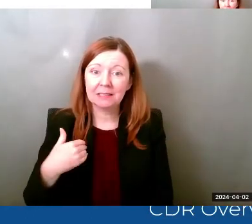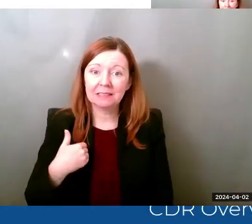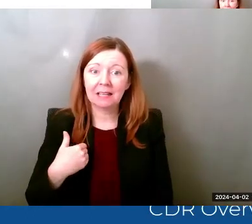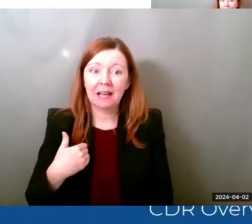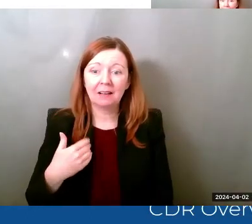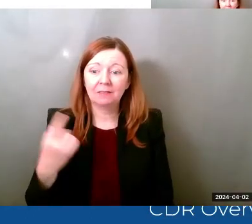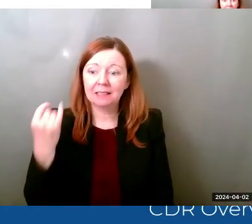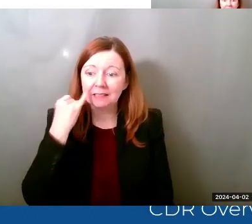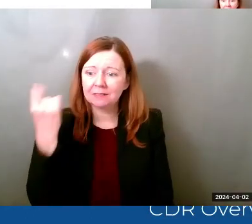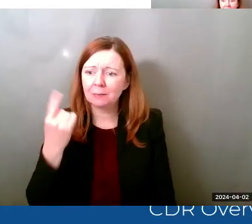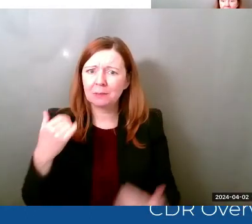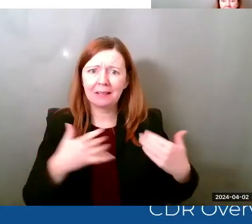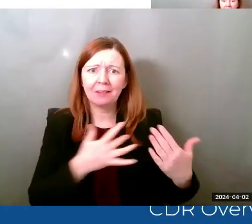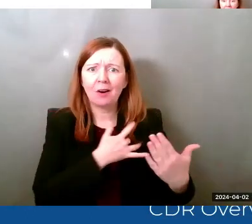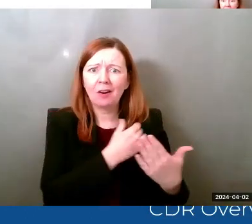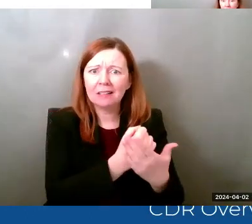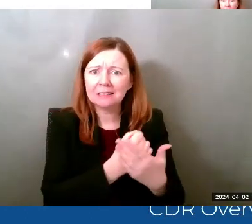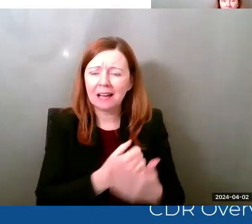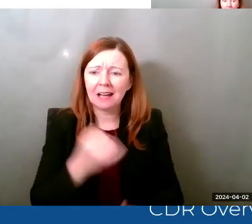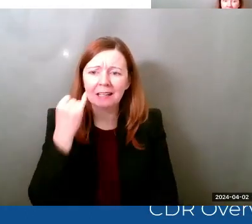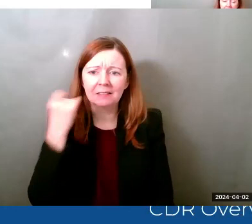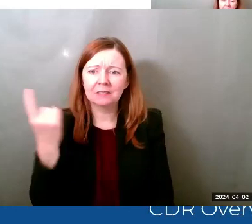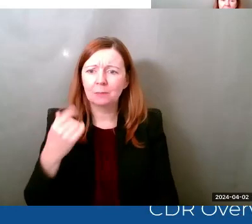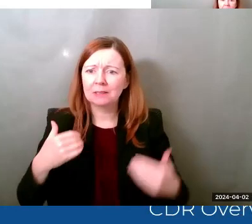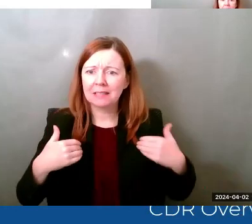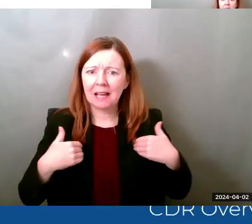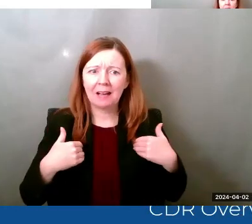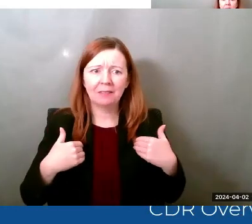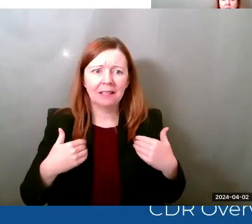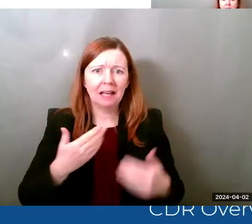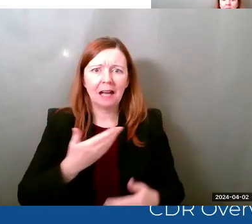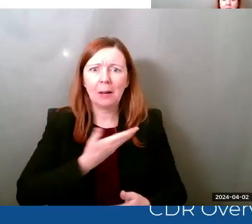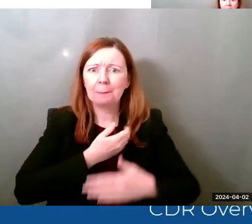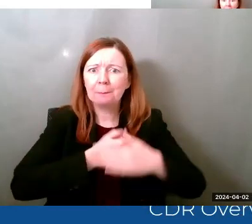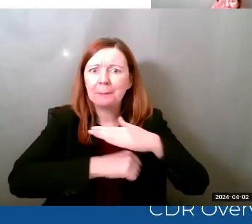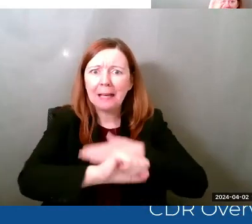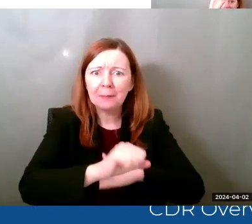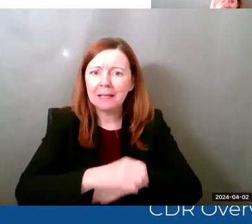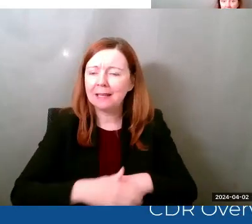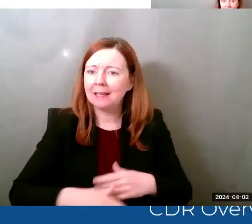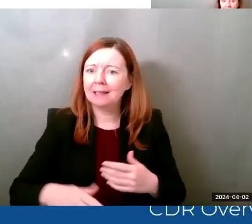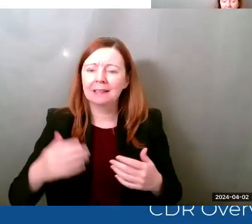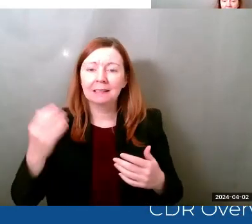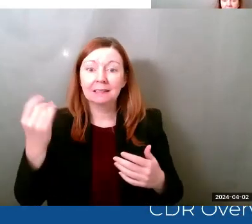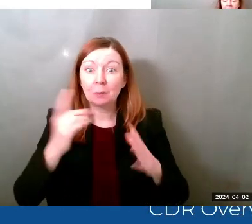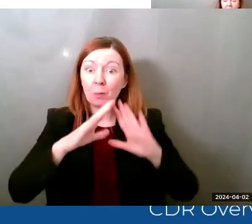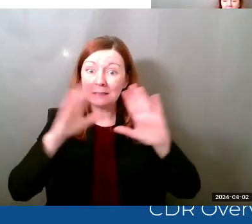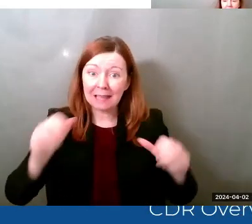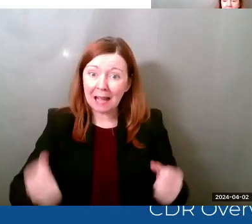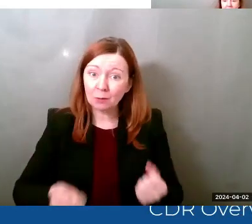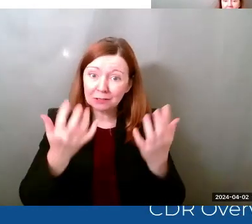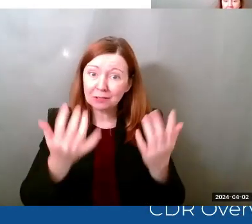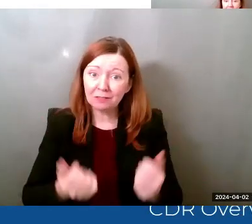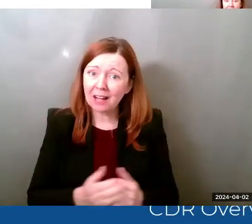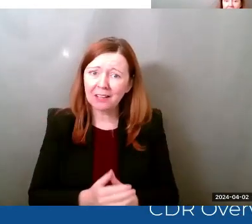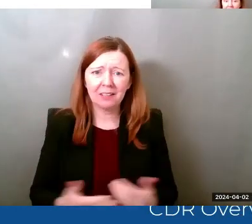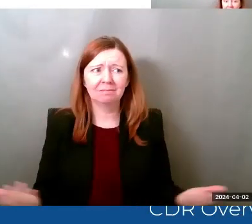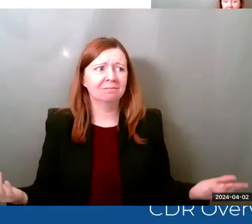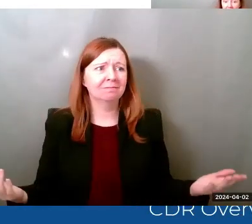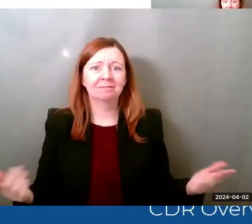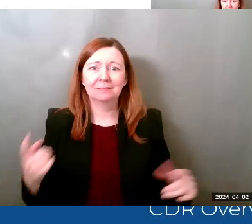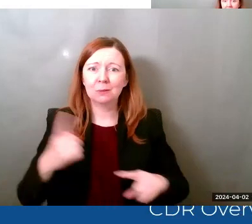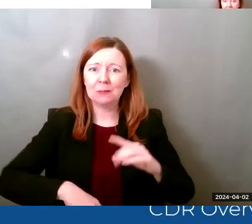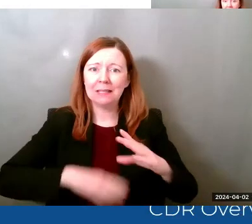if somebody's having a heart attack, if somebody's having a baby born, if somebody's house is on fire, you cannot